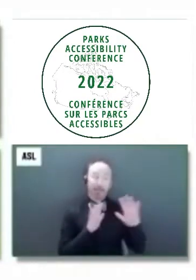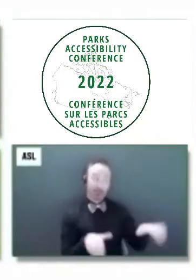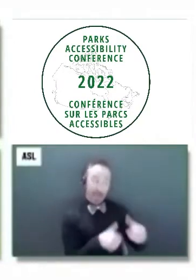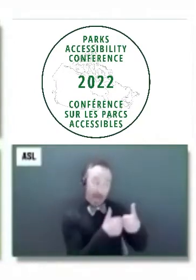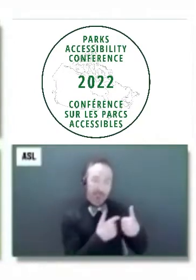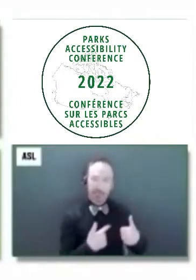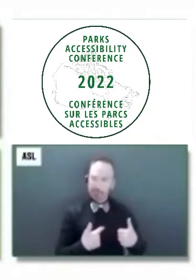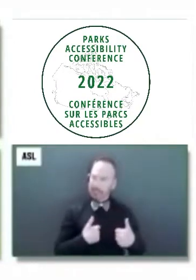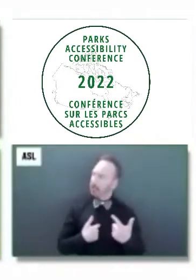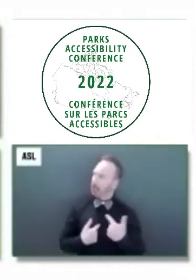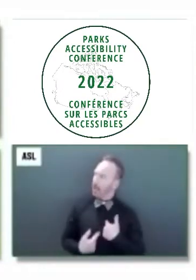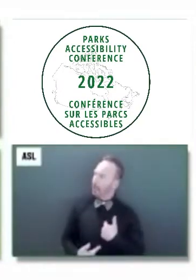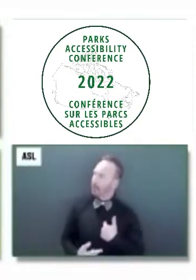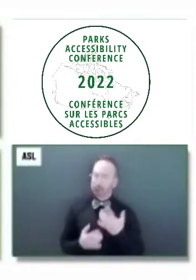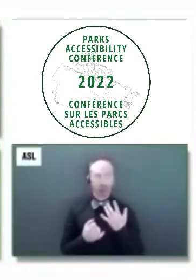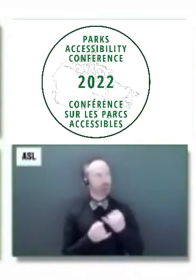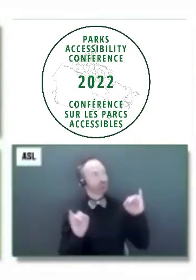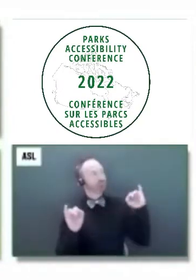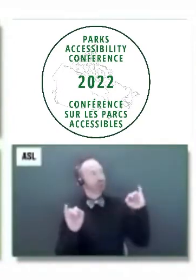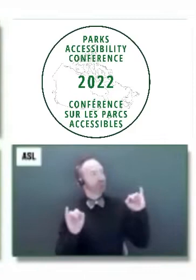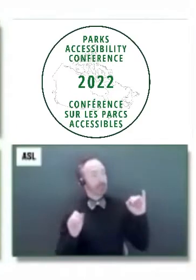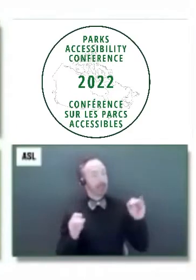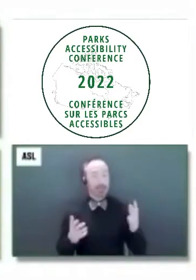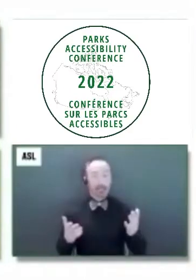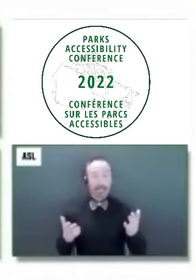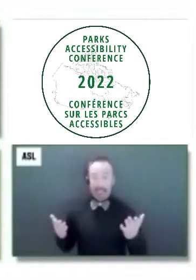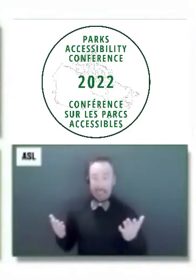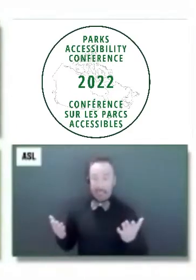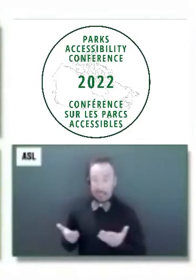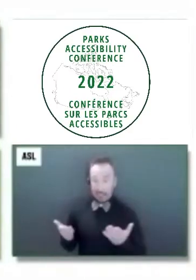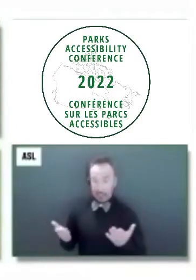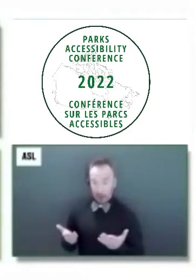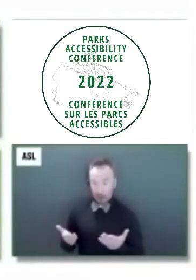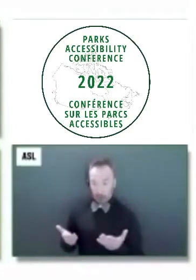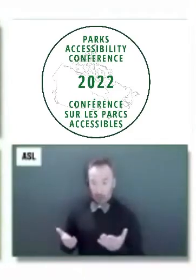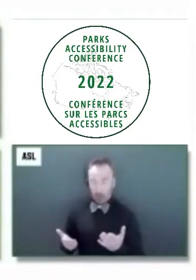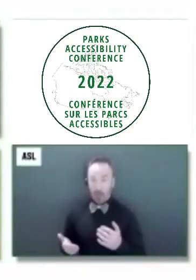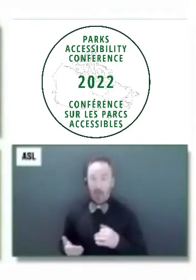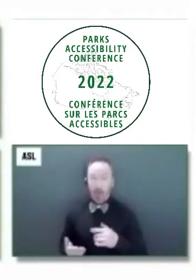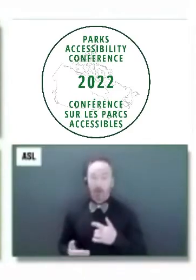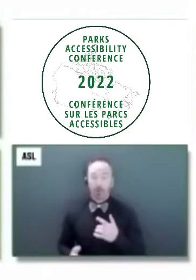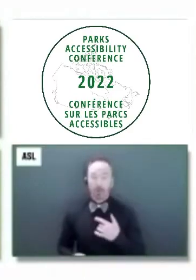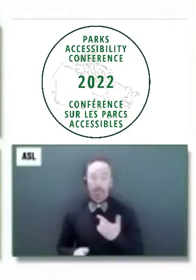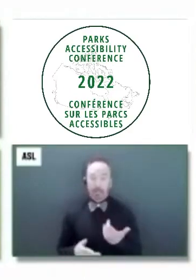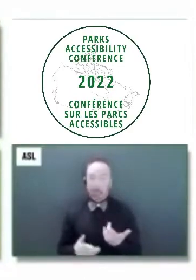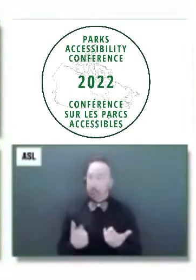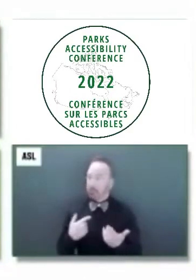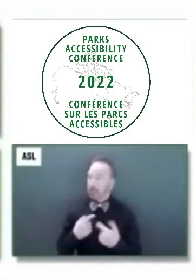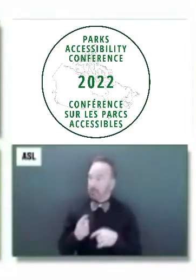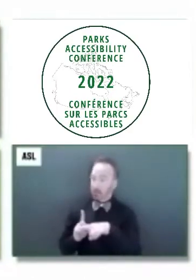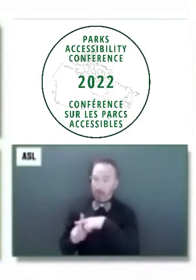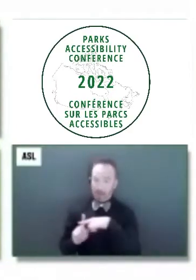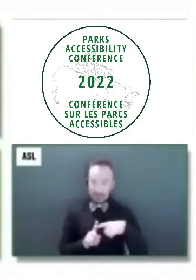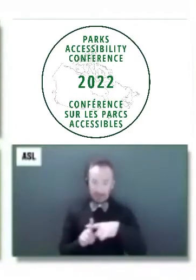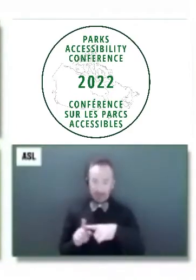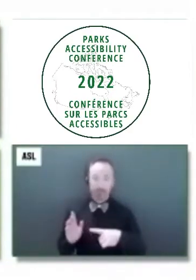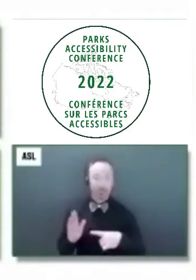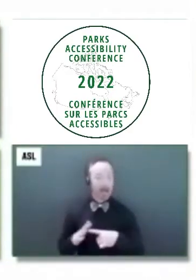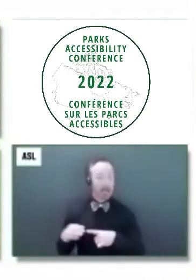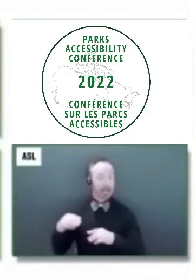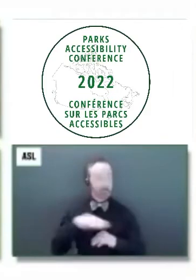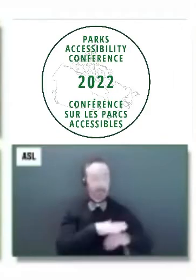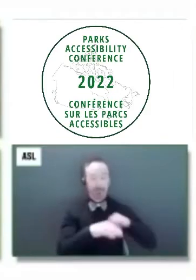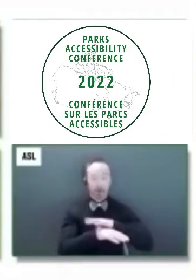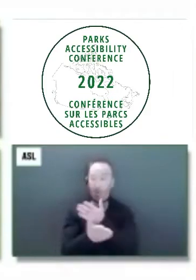here has created a positive impact for everybody, not just for I. It's good to learn from each other.